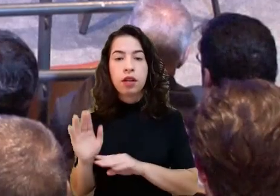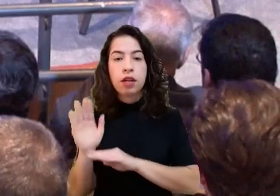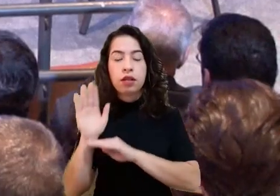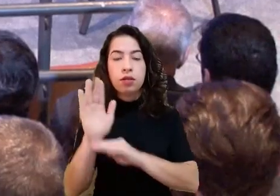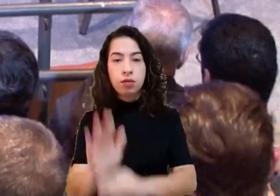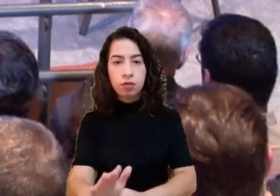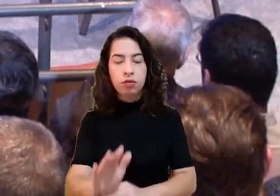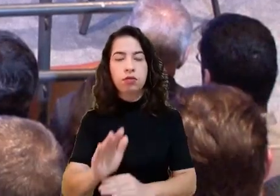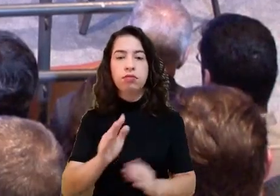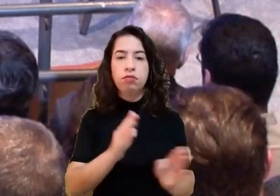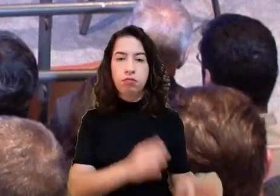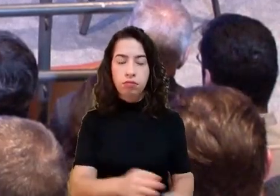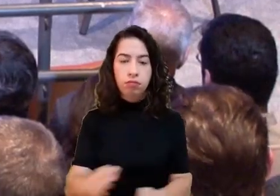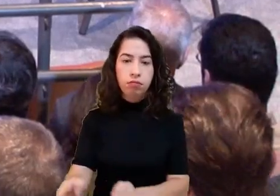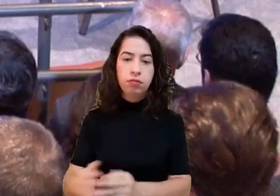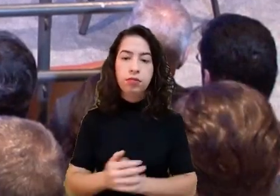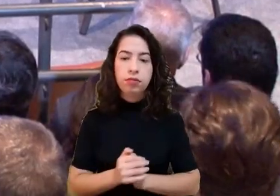process.